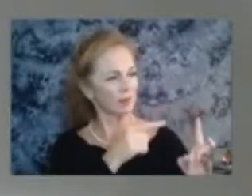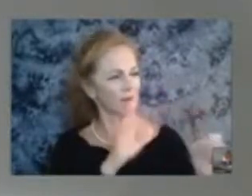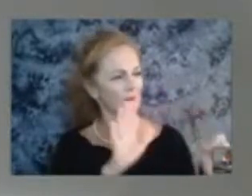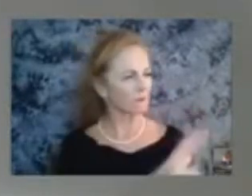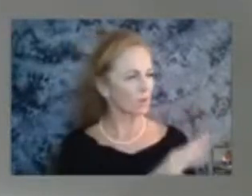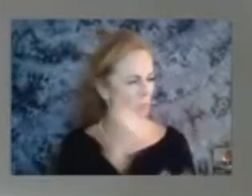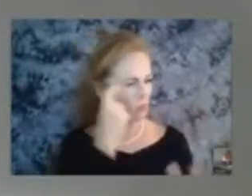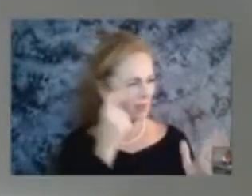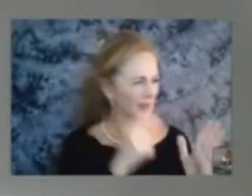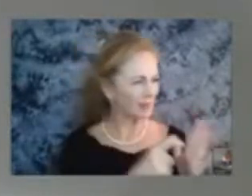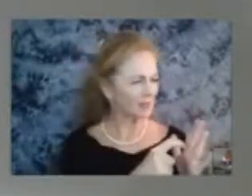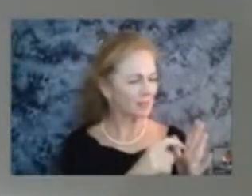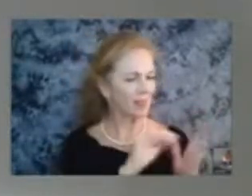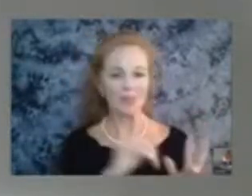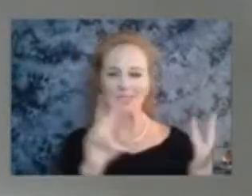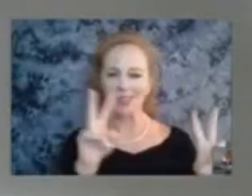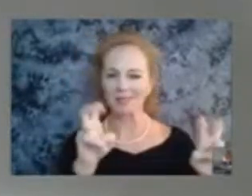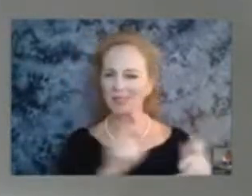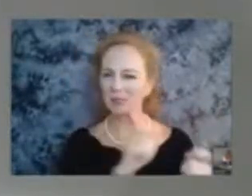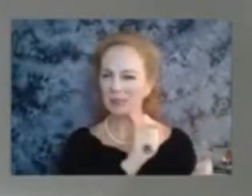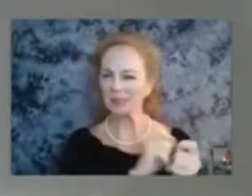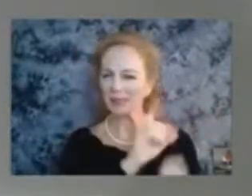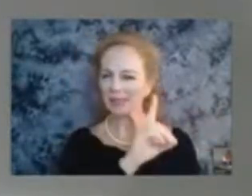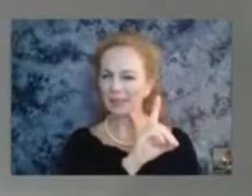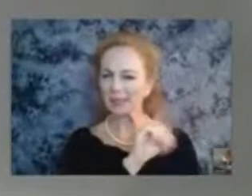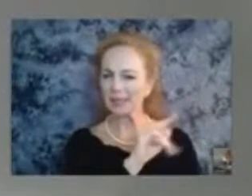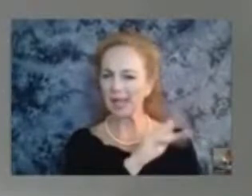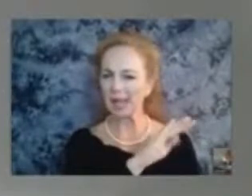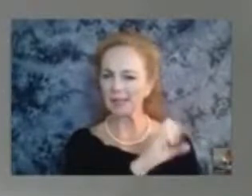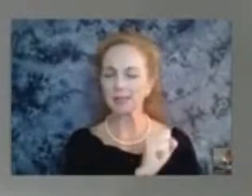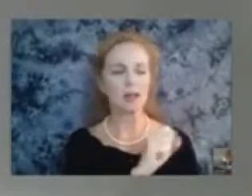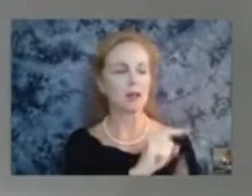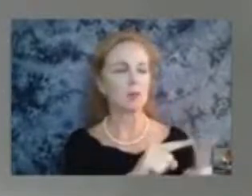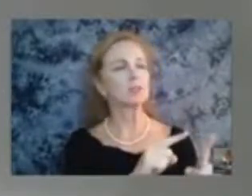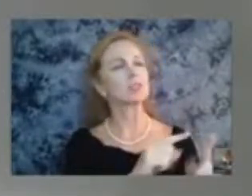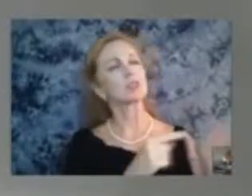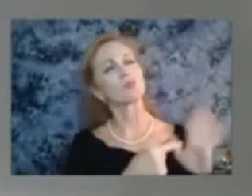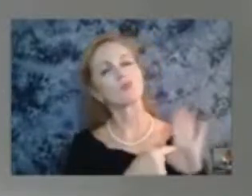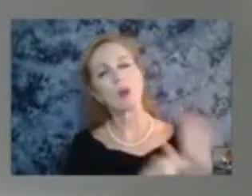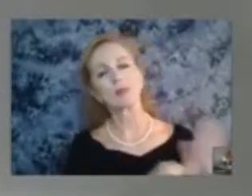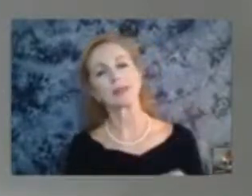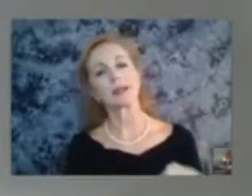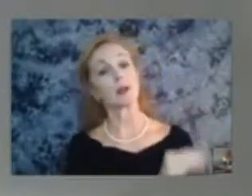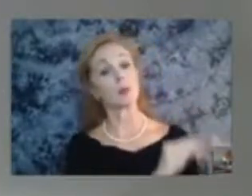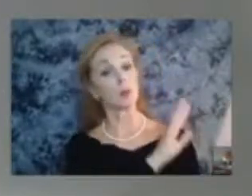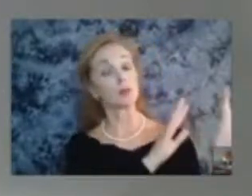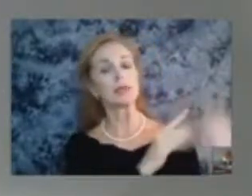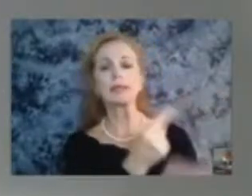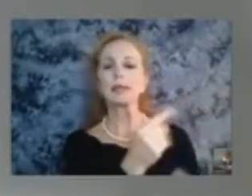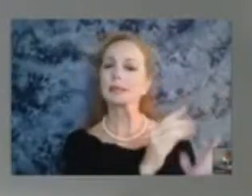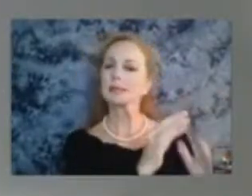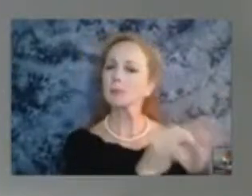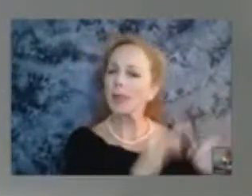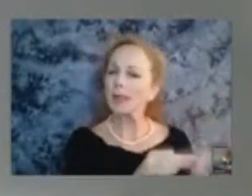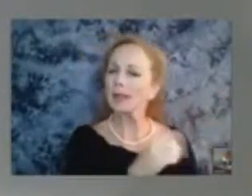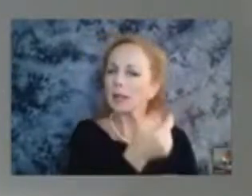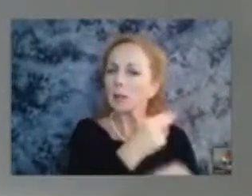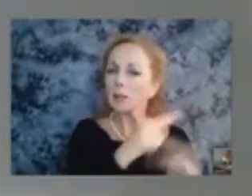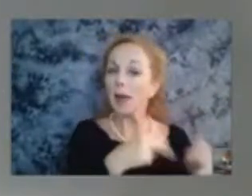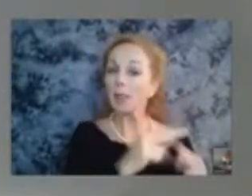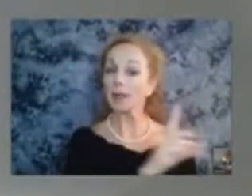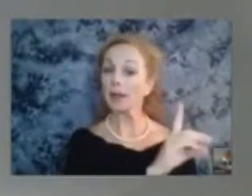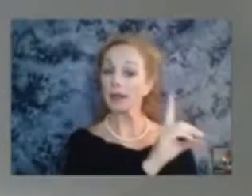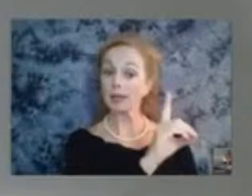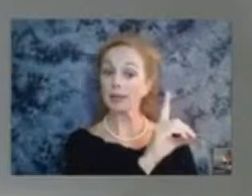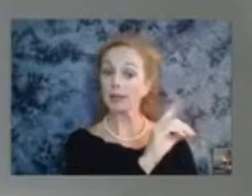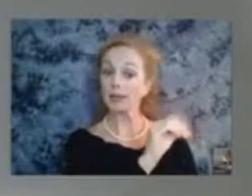aren't dates on there. This was looking to represent an approach. Can you talk a little bit about the data information, saying